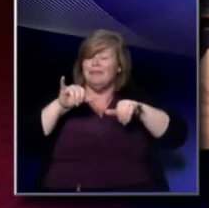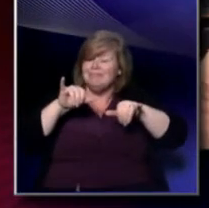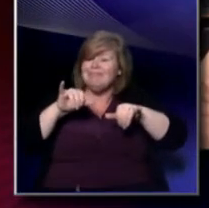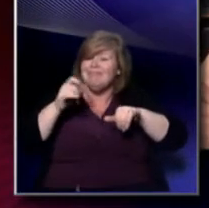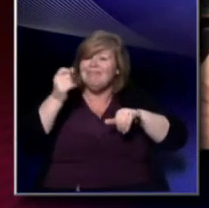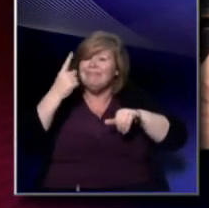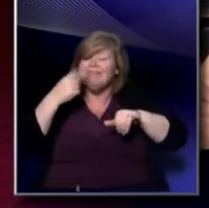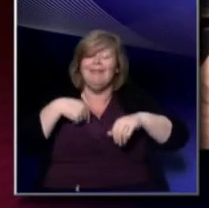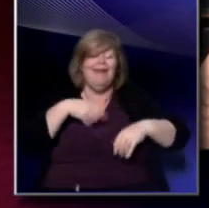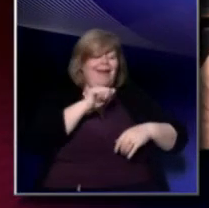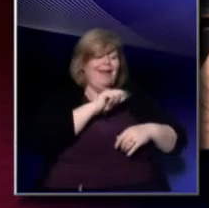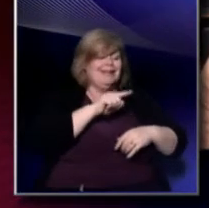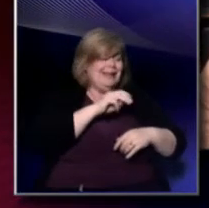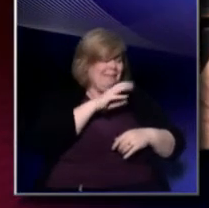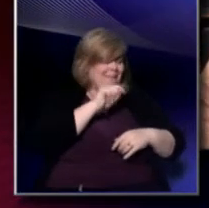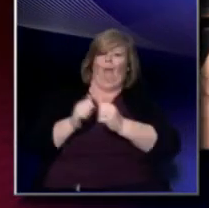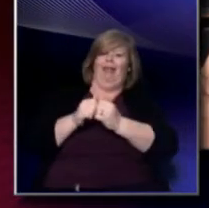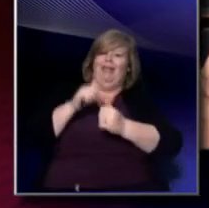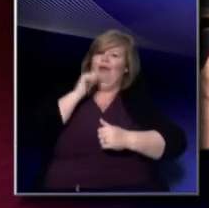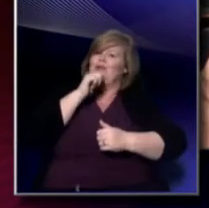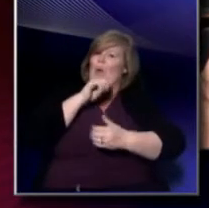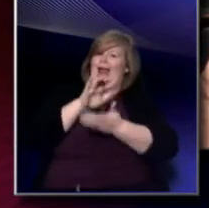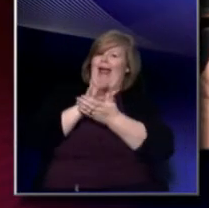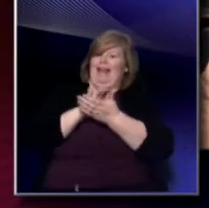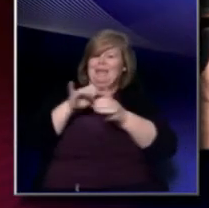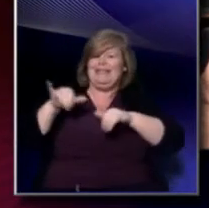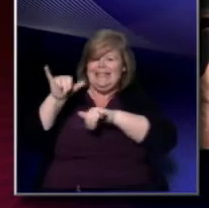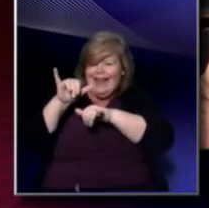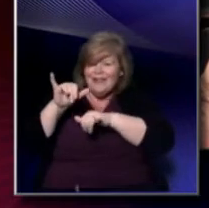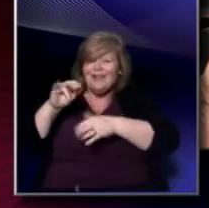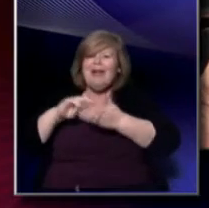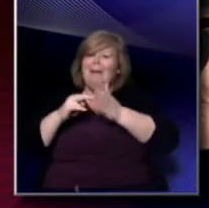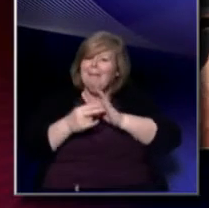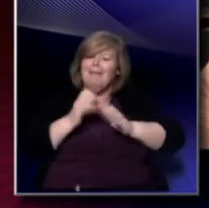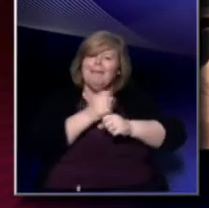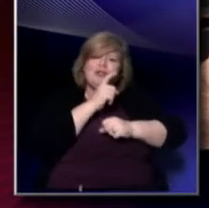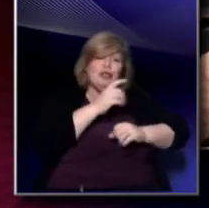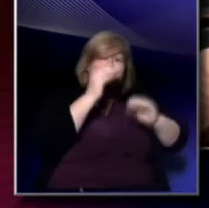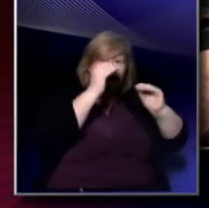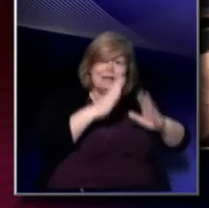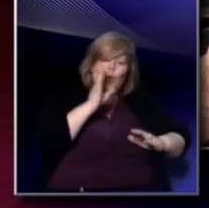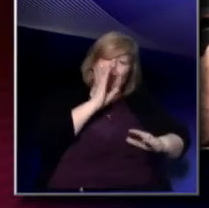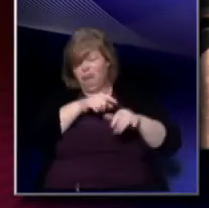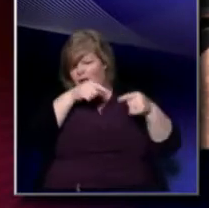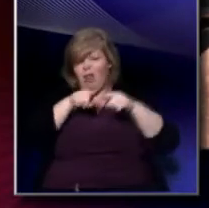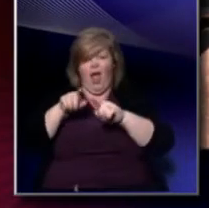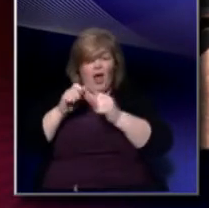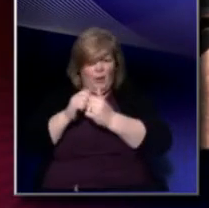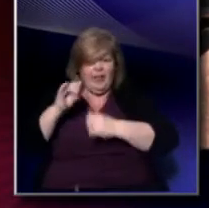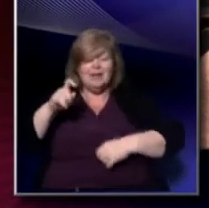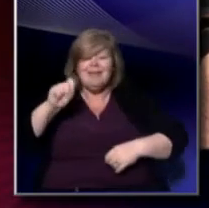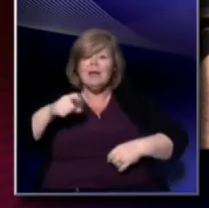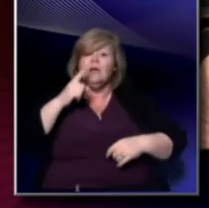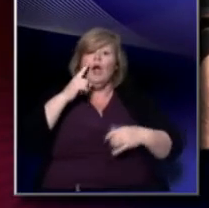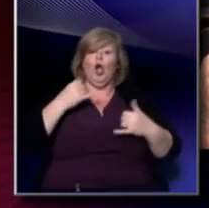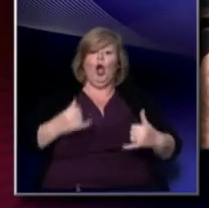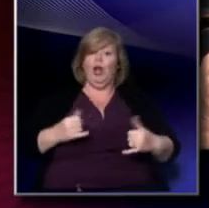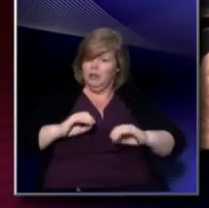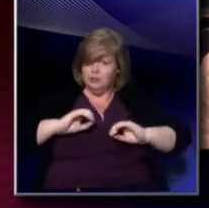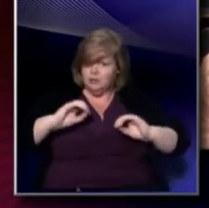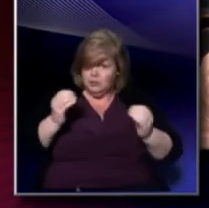when it comes to the AZ merit. So when we're looking at that, our teachers are teaching the content that eventually is going to be tested that in place. So it's really